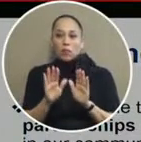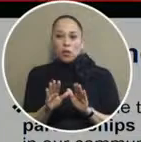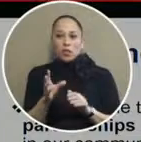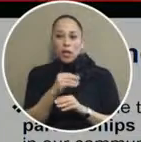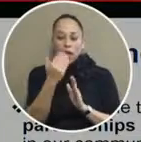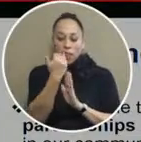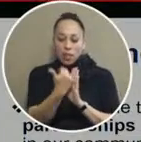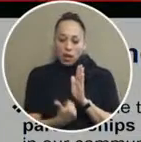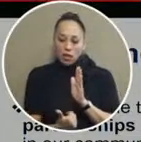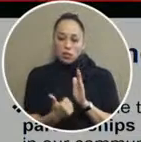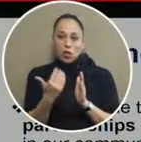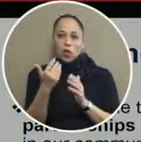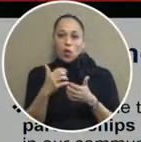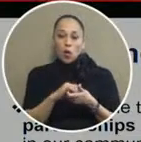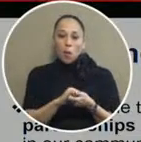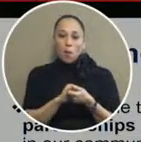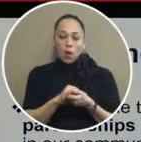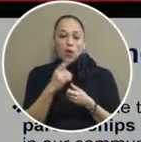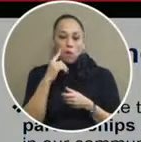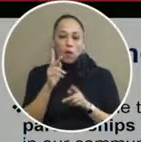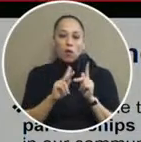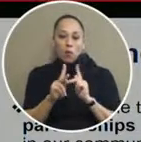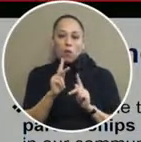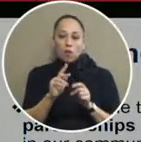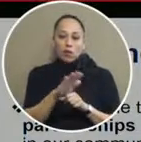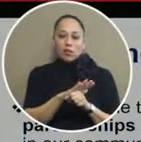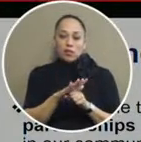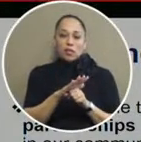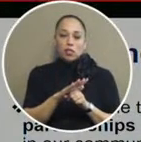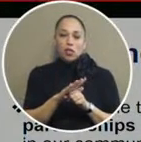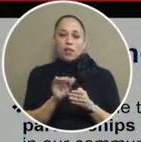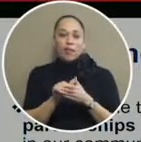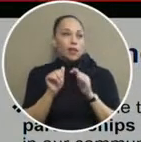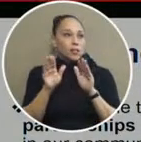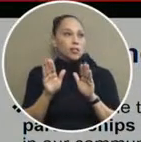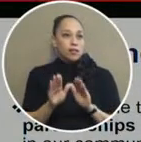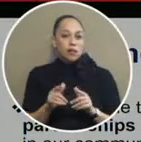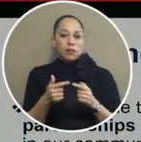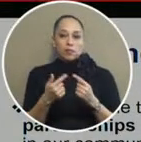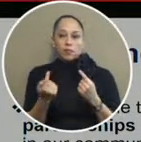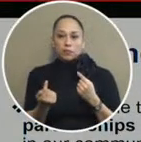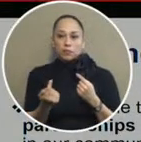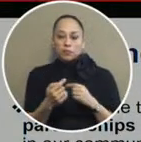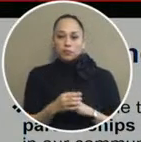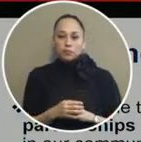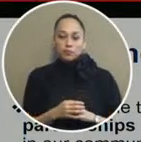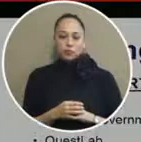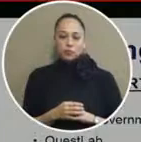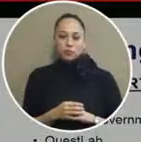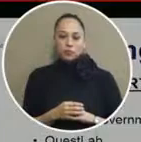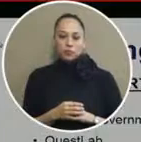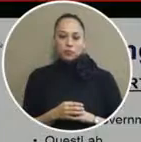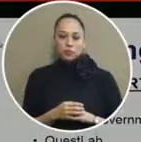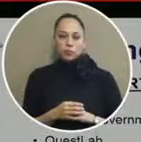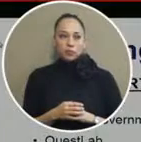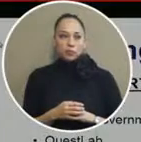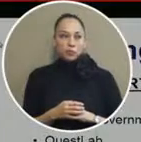list of our partners, both from the public and private sectors, is incredibly diverse. Next slide.